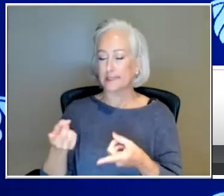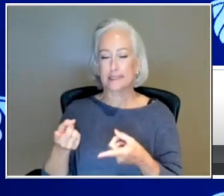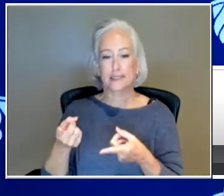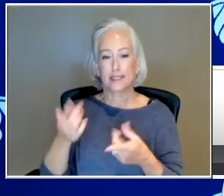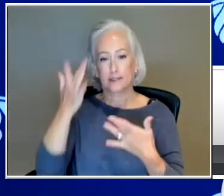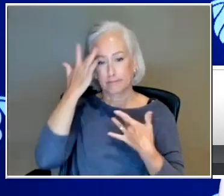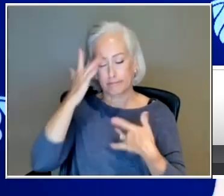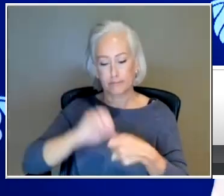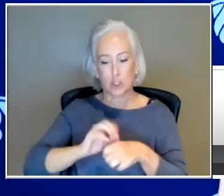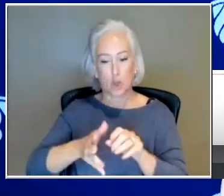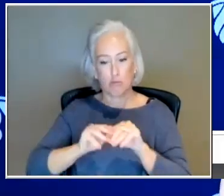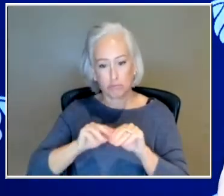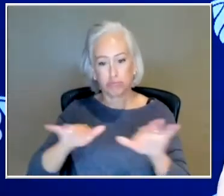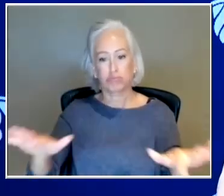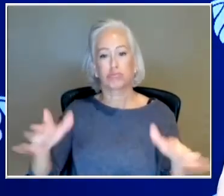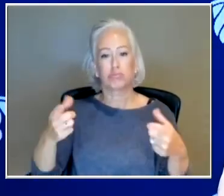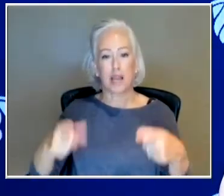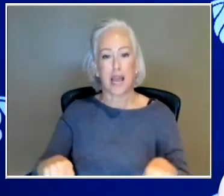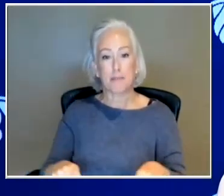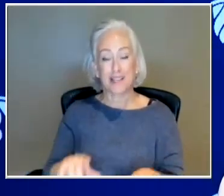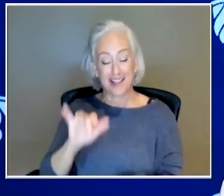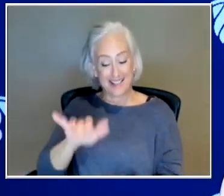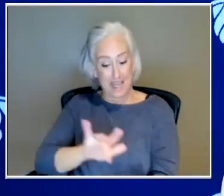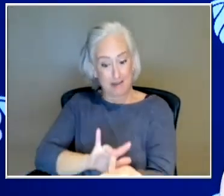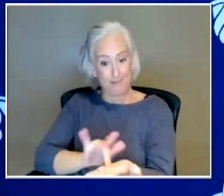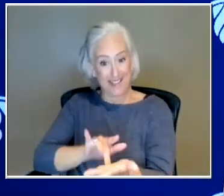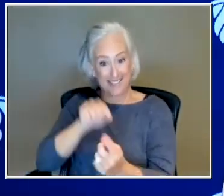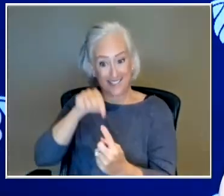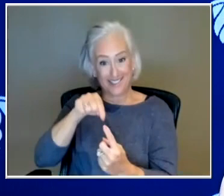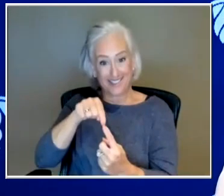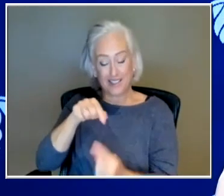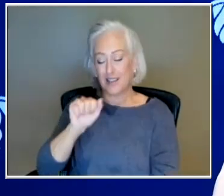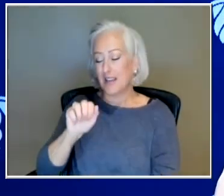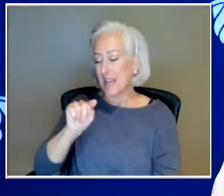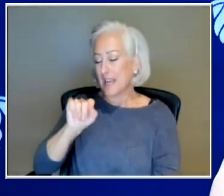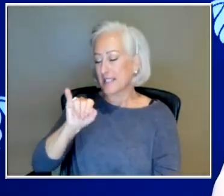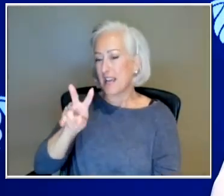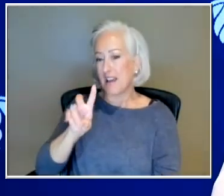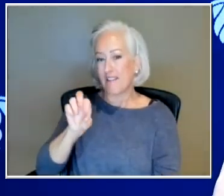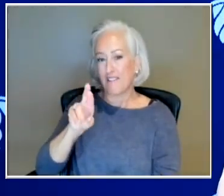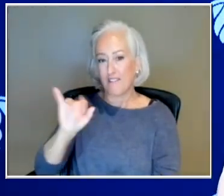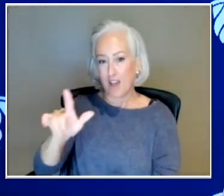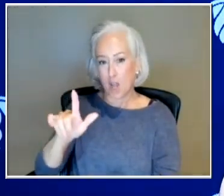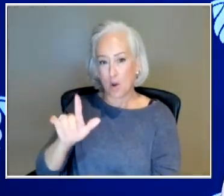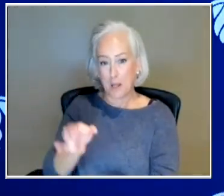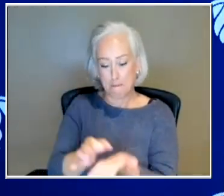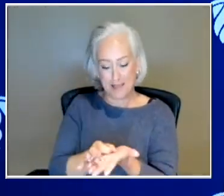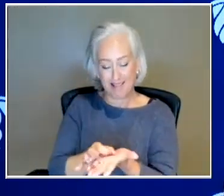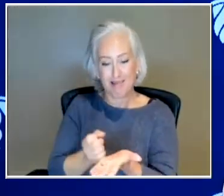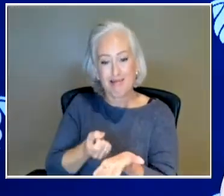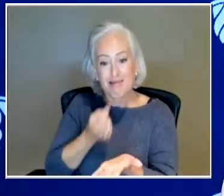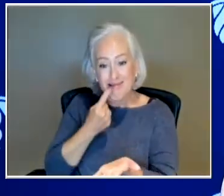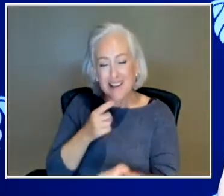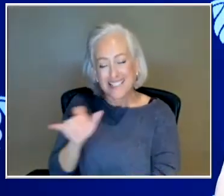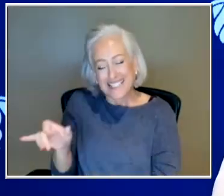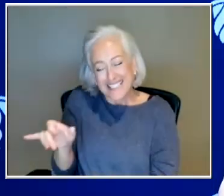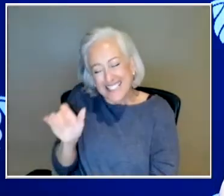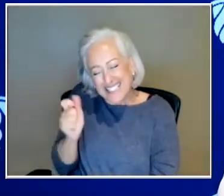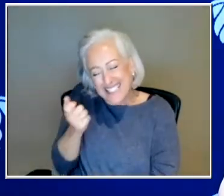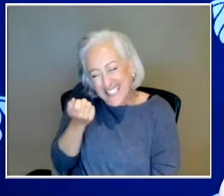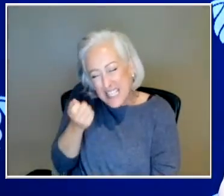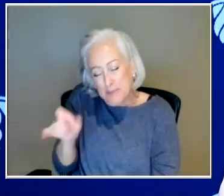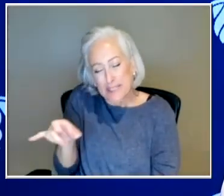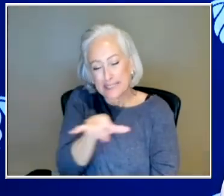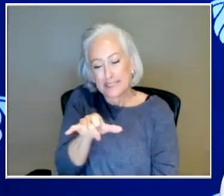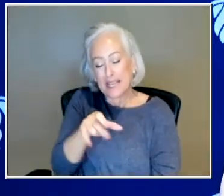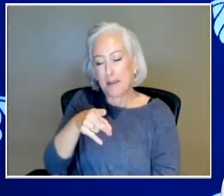is a drug, and it's an antiviral drug. It's a pill. It is kind of like Paxlovid, but it's a little bit different in the fact that it's easier